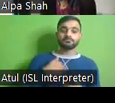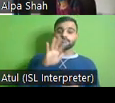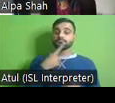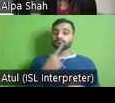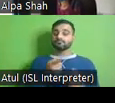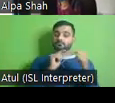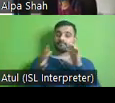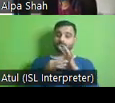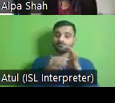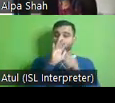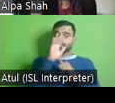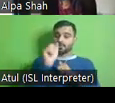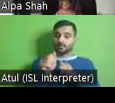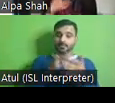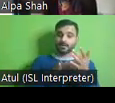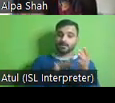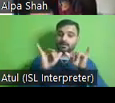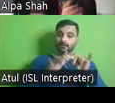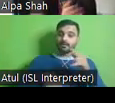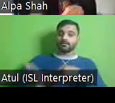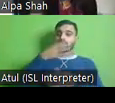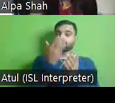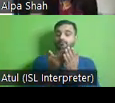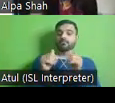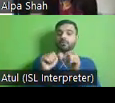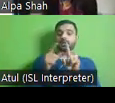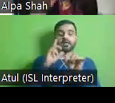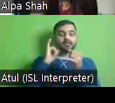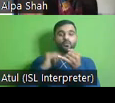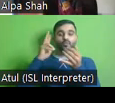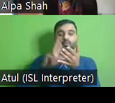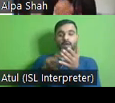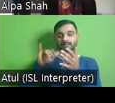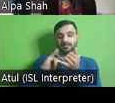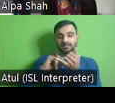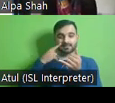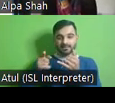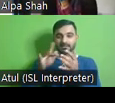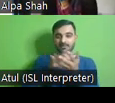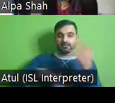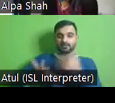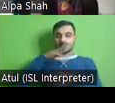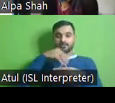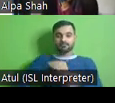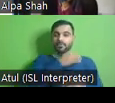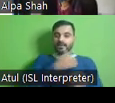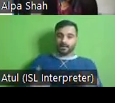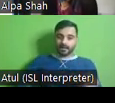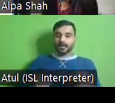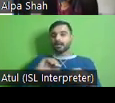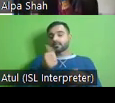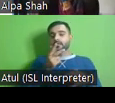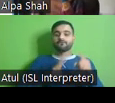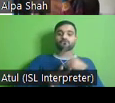argued that this access to land and forests is being diminished in Adivasi areas, and with this has come the rise of caste and Brahminical